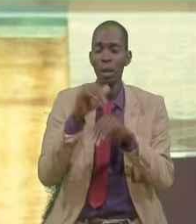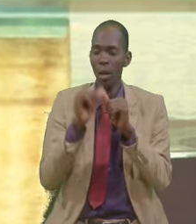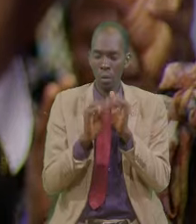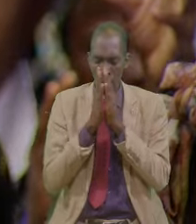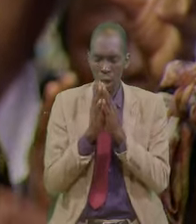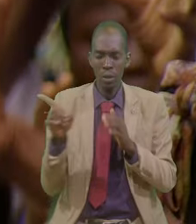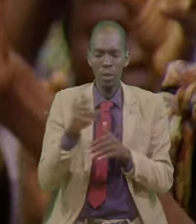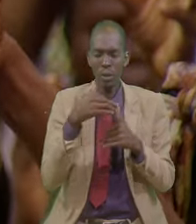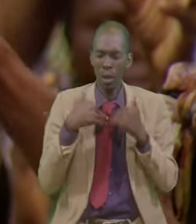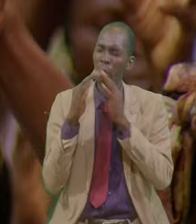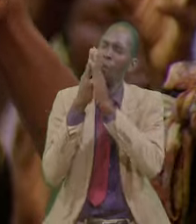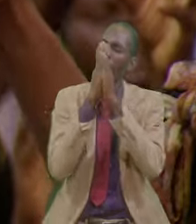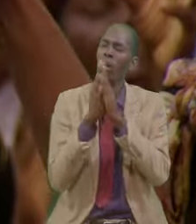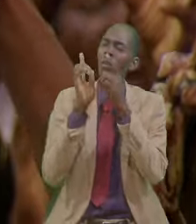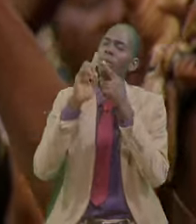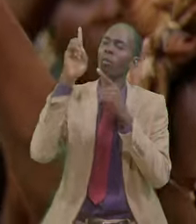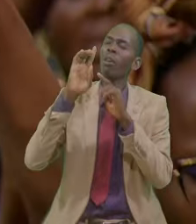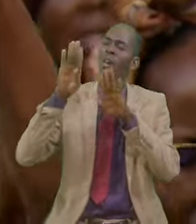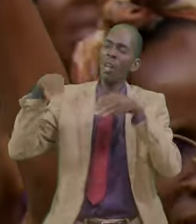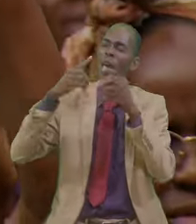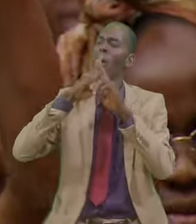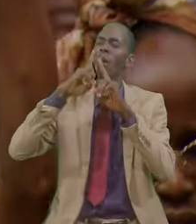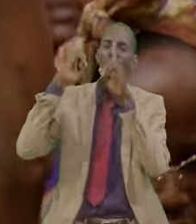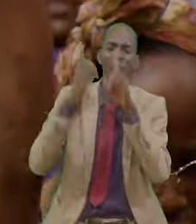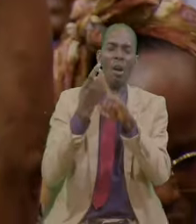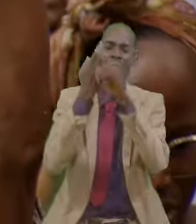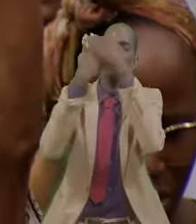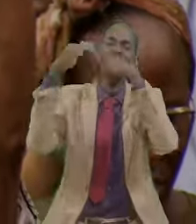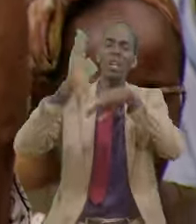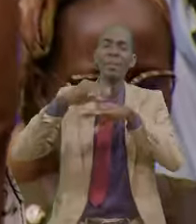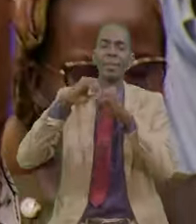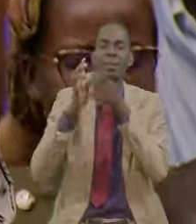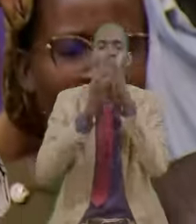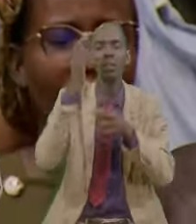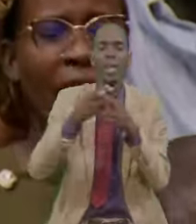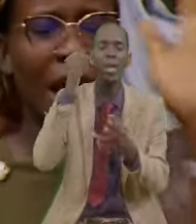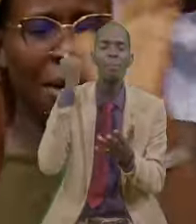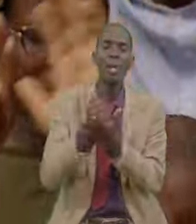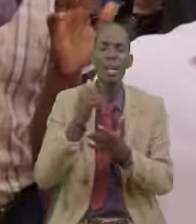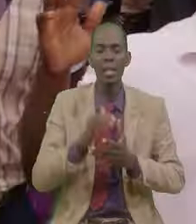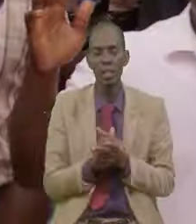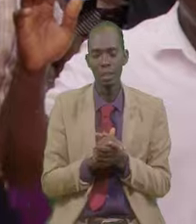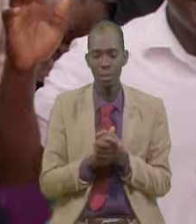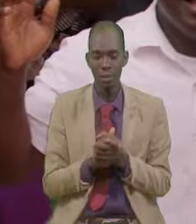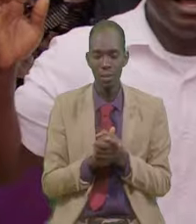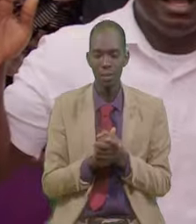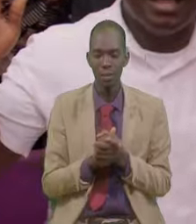have prayed, give an amen from heaven in Jesus' name.